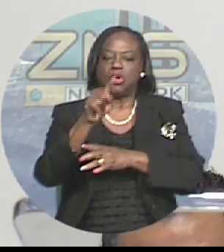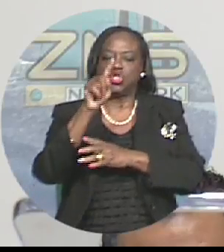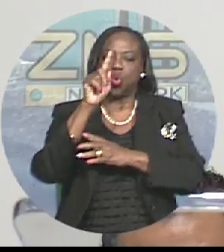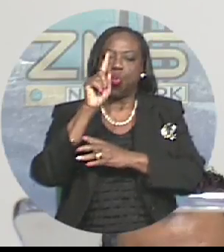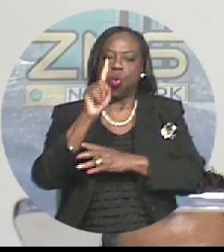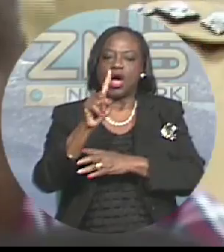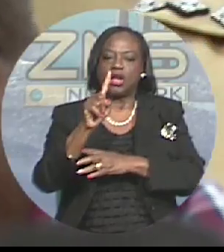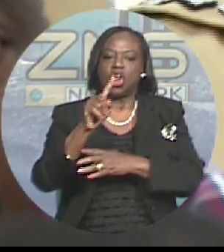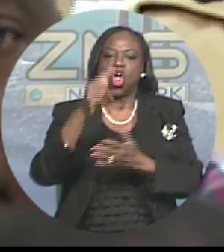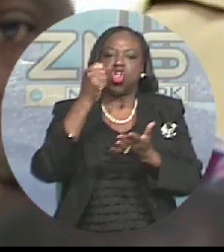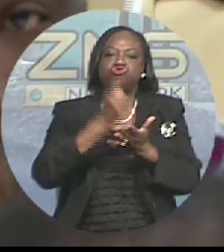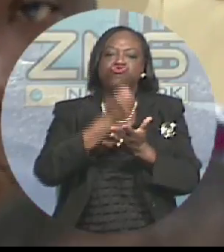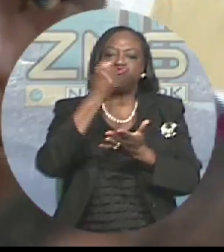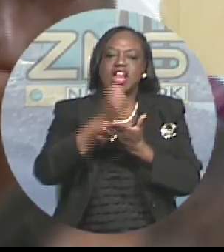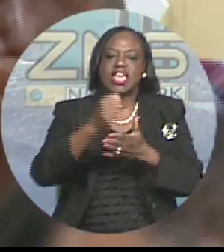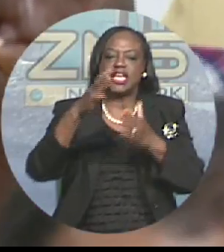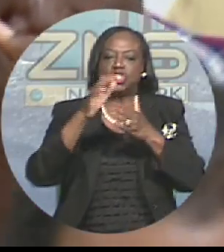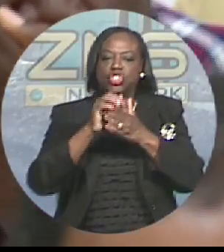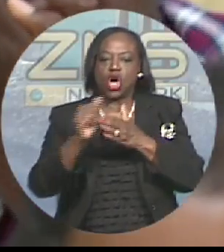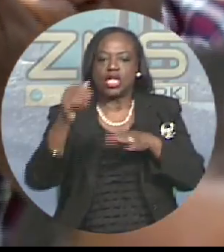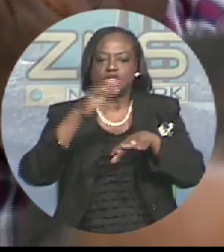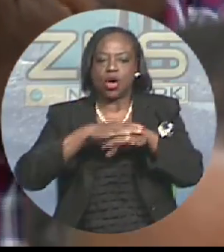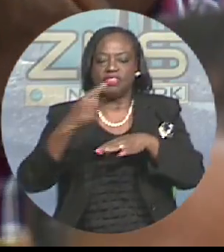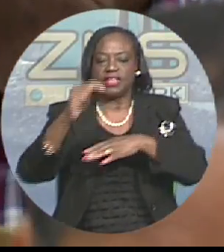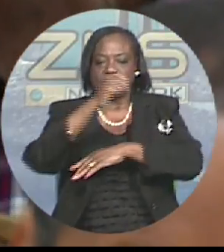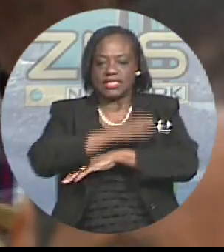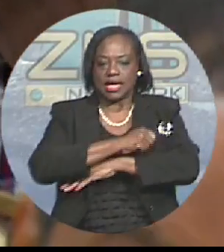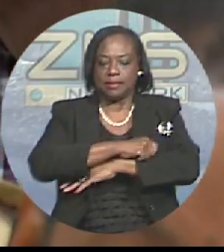on the table. People will cheat for that.